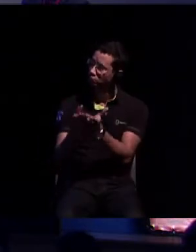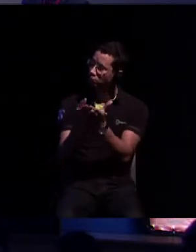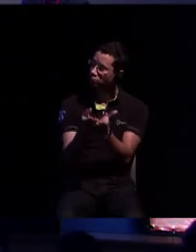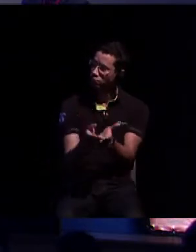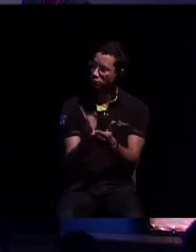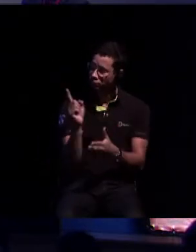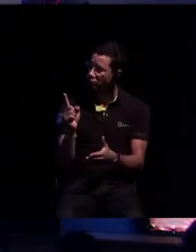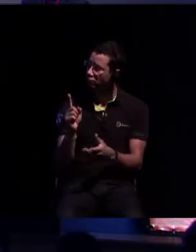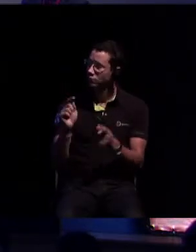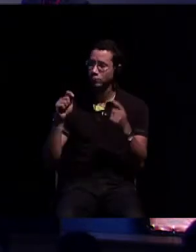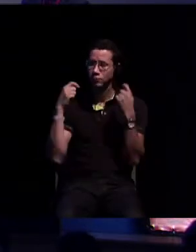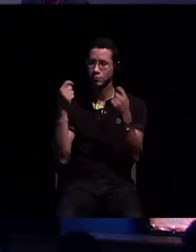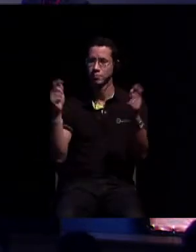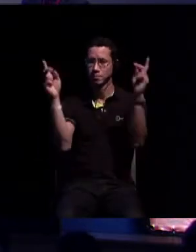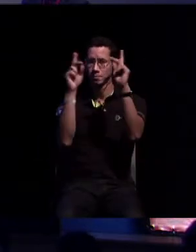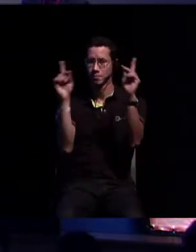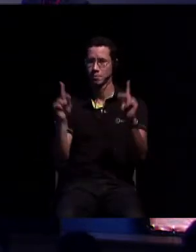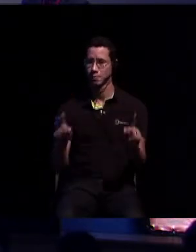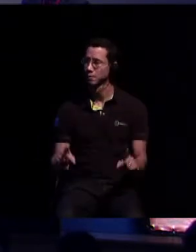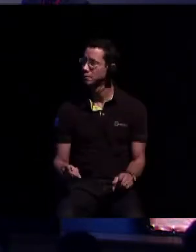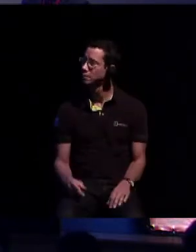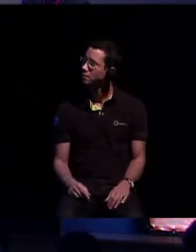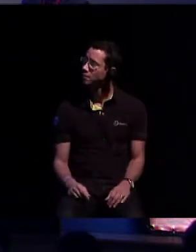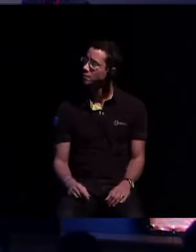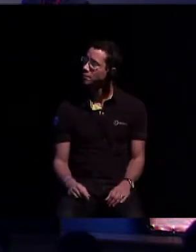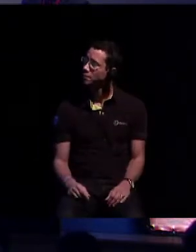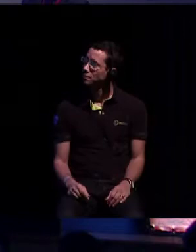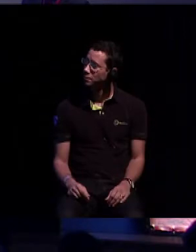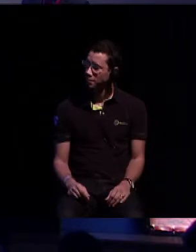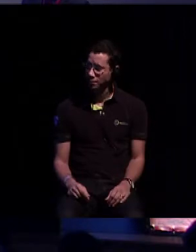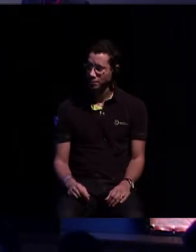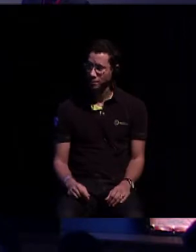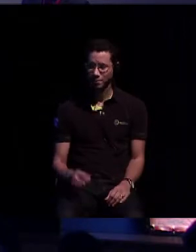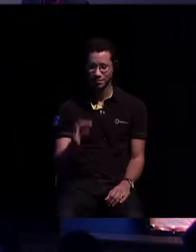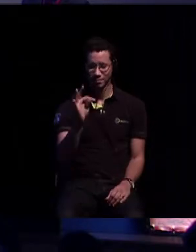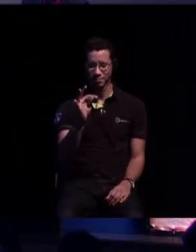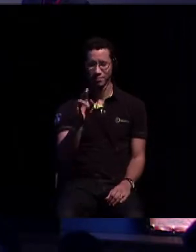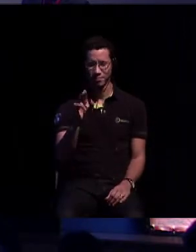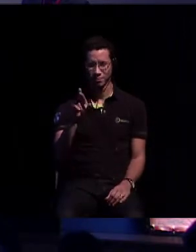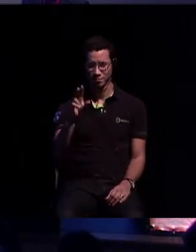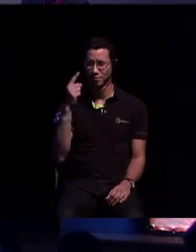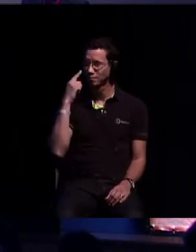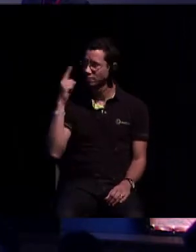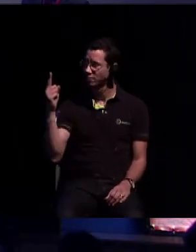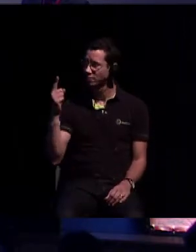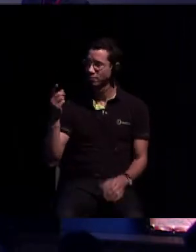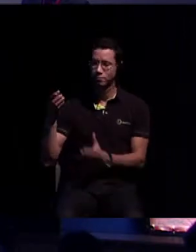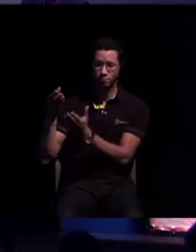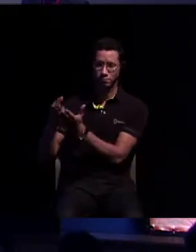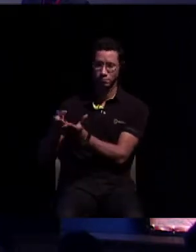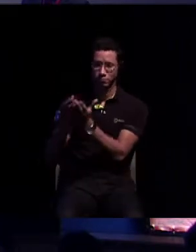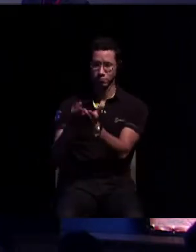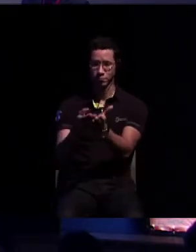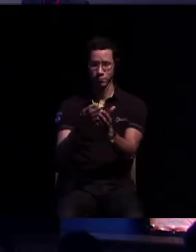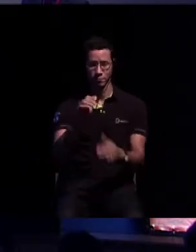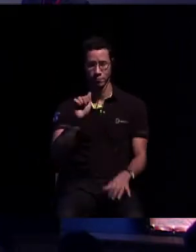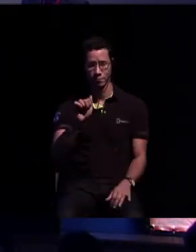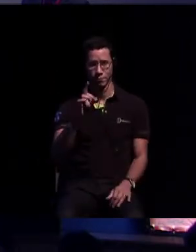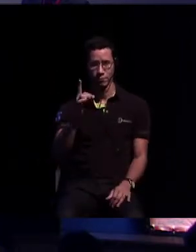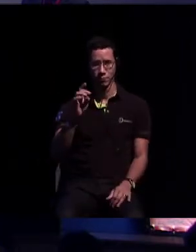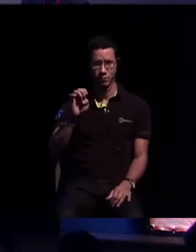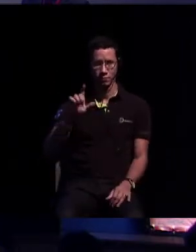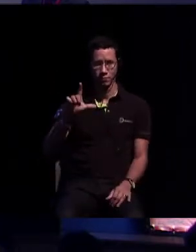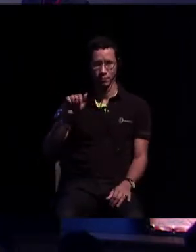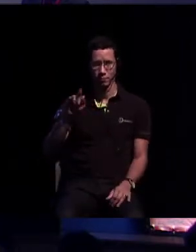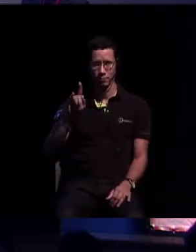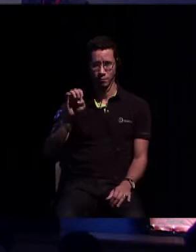most interesting things they do in these tours, and this was when the boat was coming into Adelaide, which it did in January, they brought the